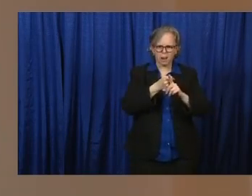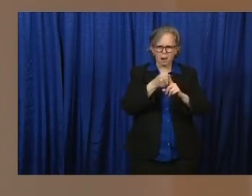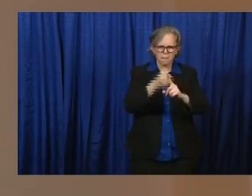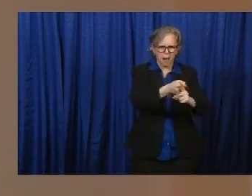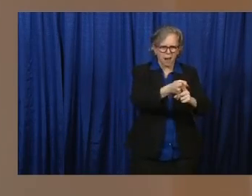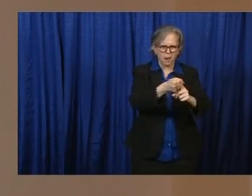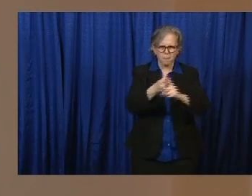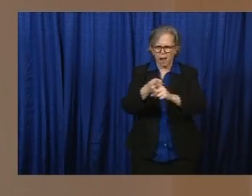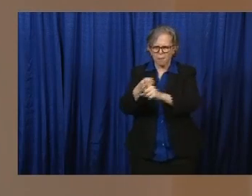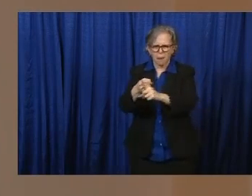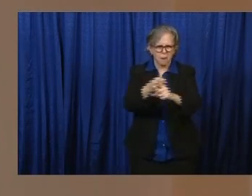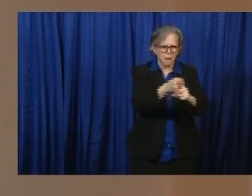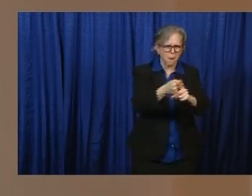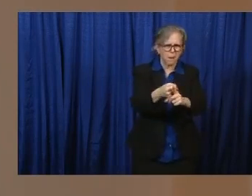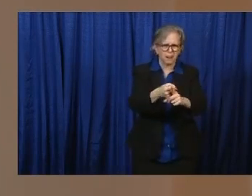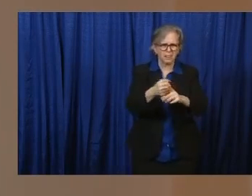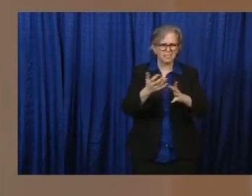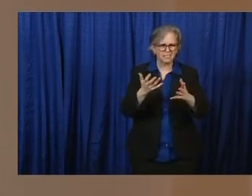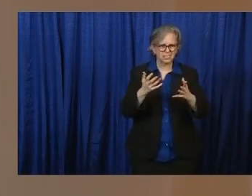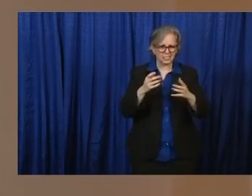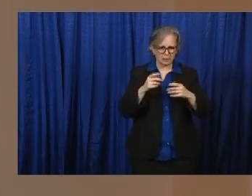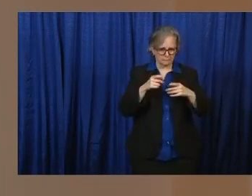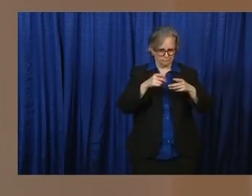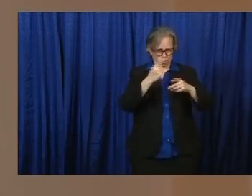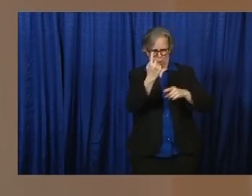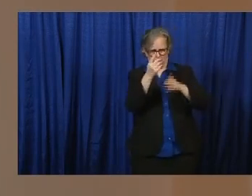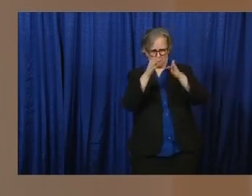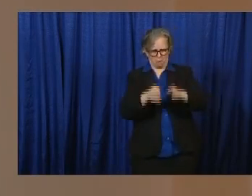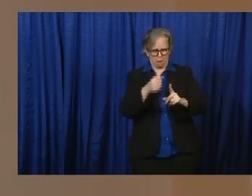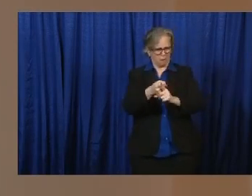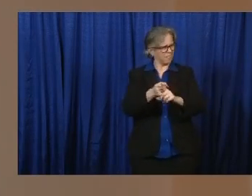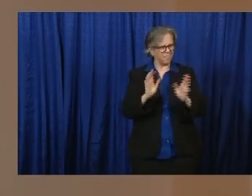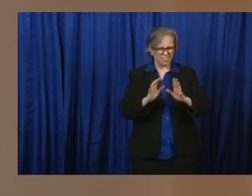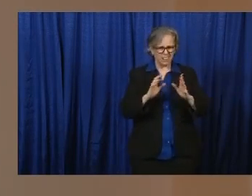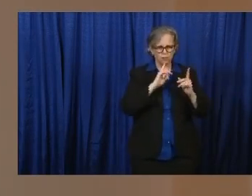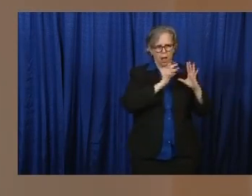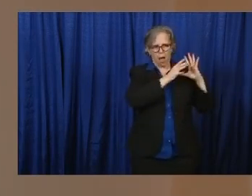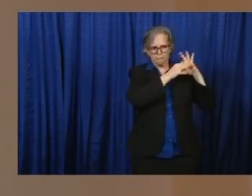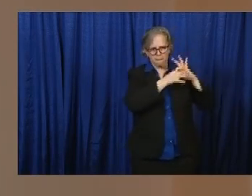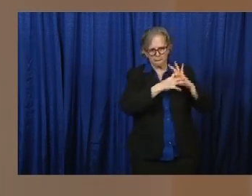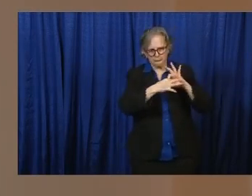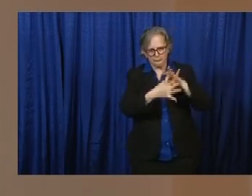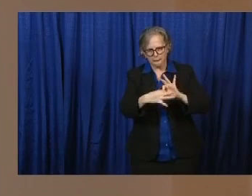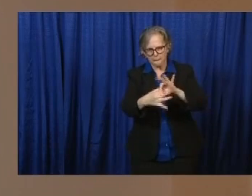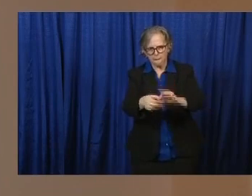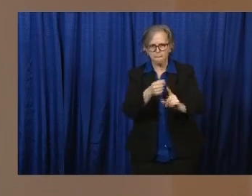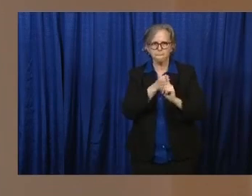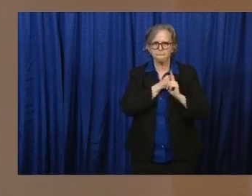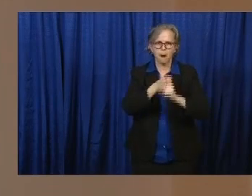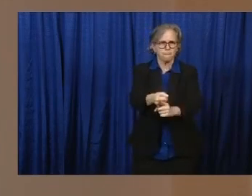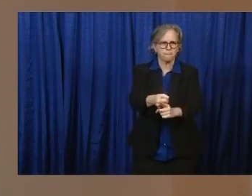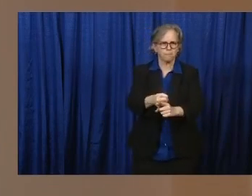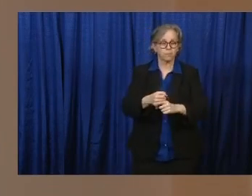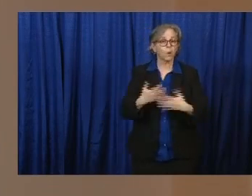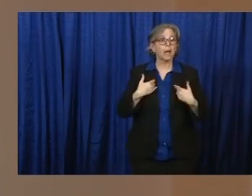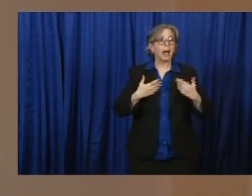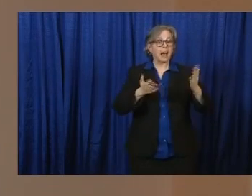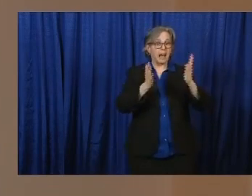economic point of view as well. And so we're asking these particular commercial